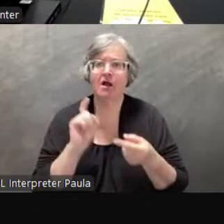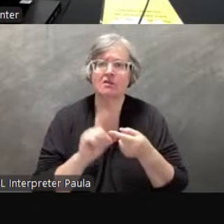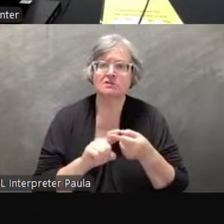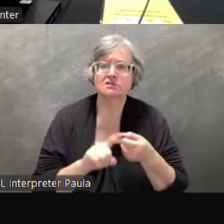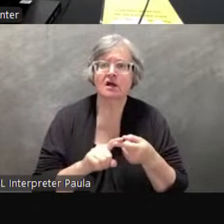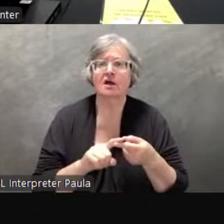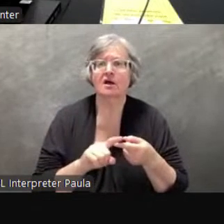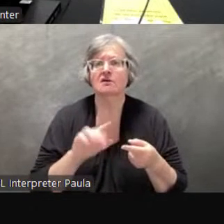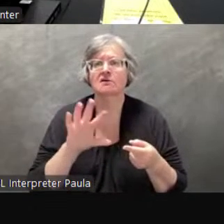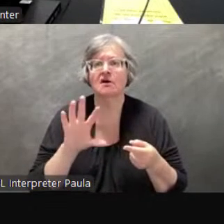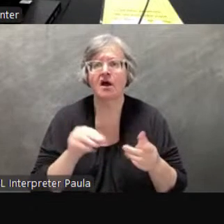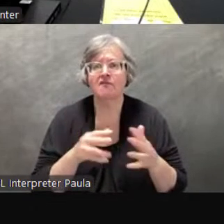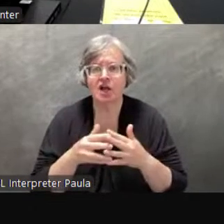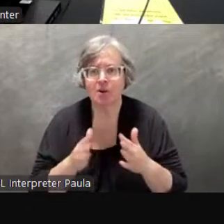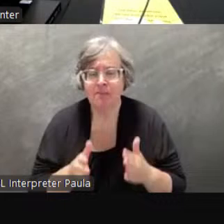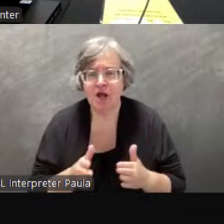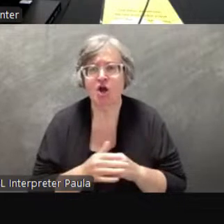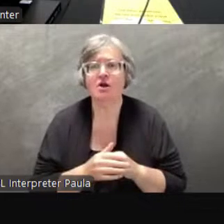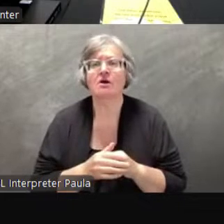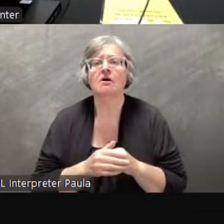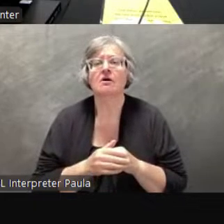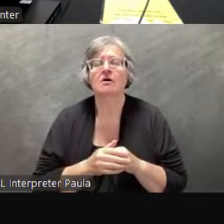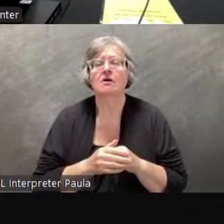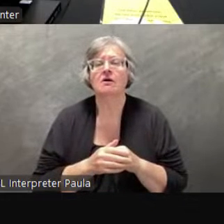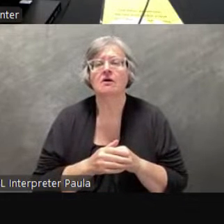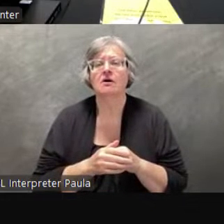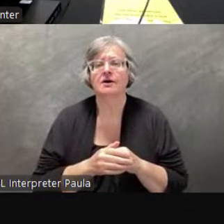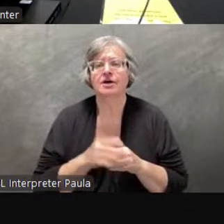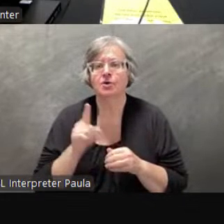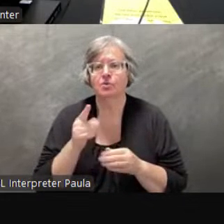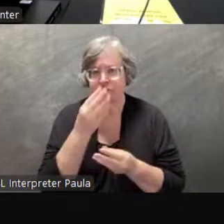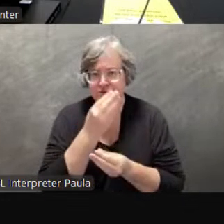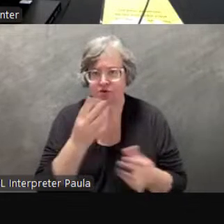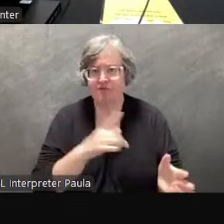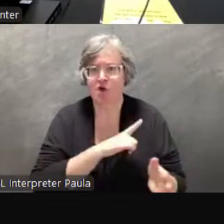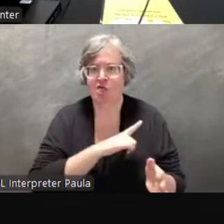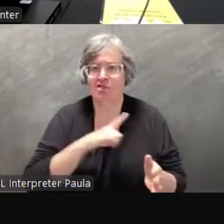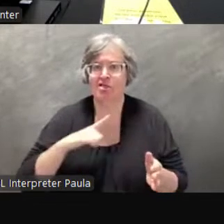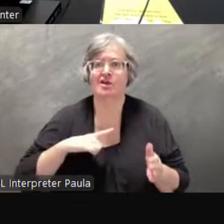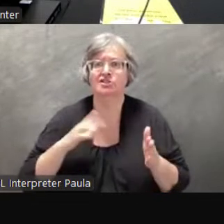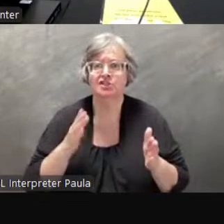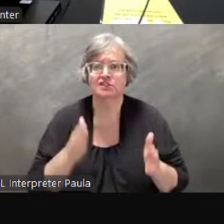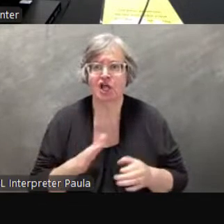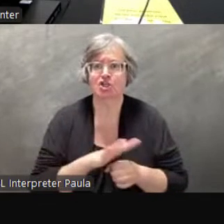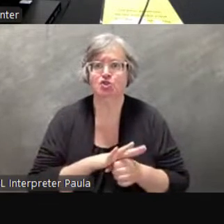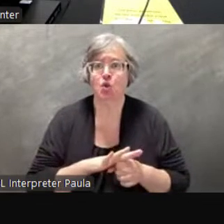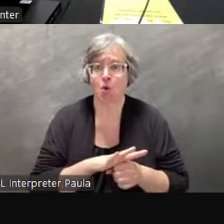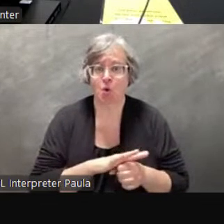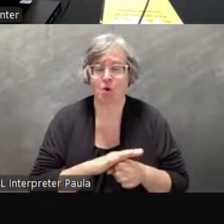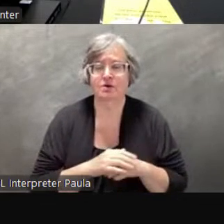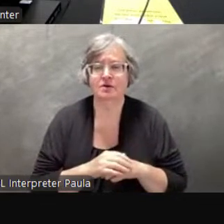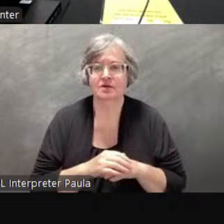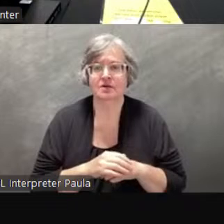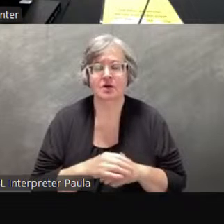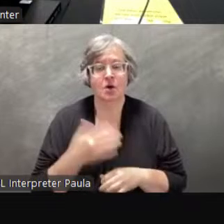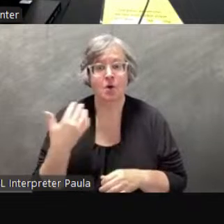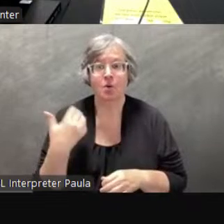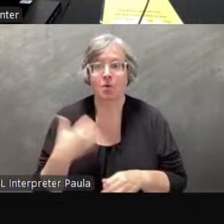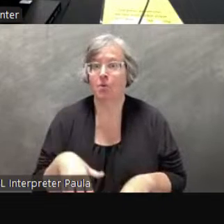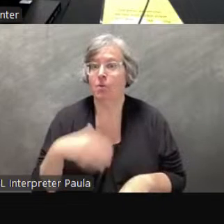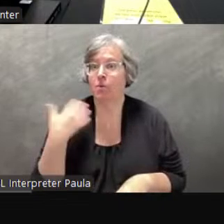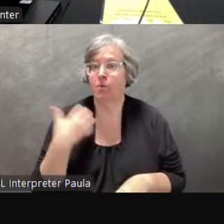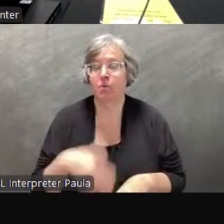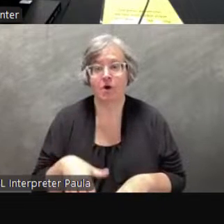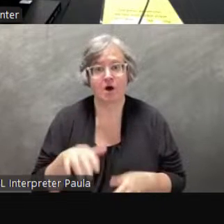think this is something that needs to be definitely shared with them in light of this. This was quite eye-opening